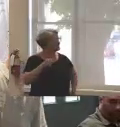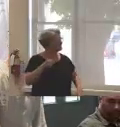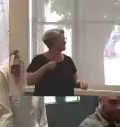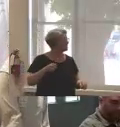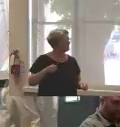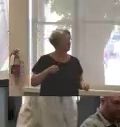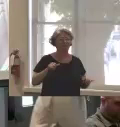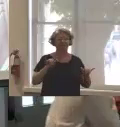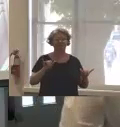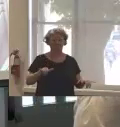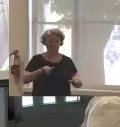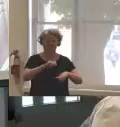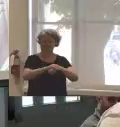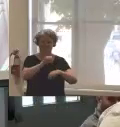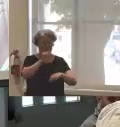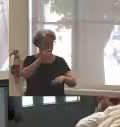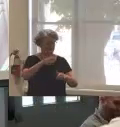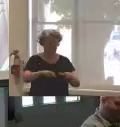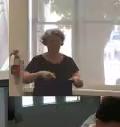auditory, yes, I have mine.